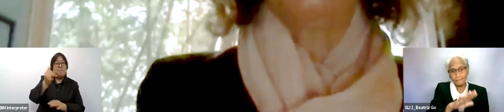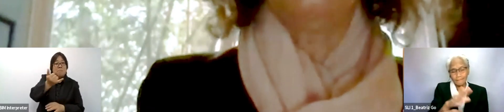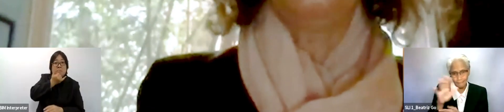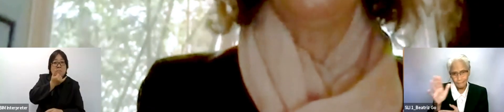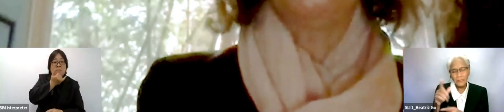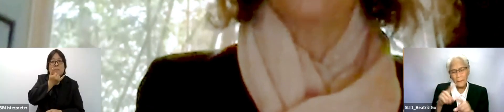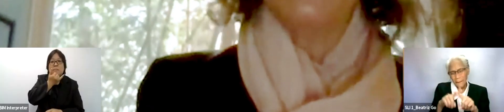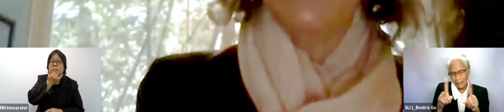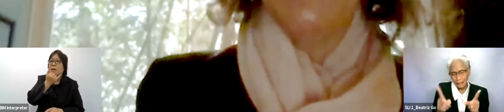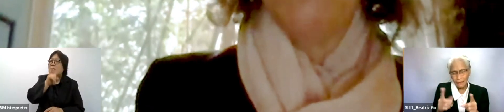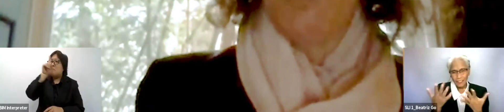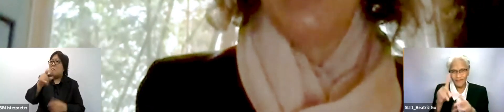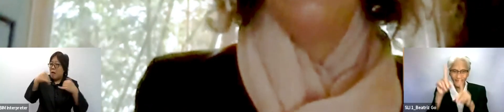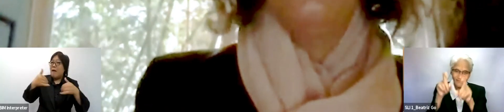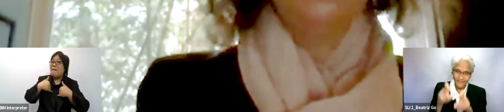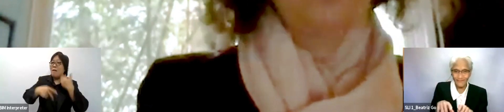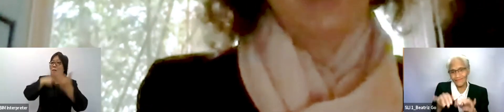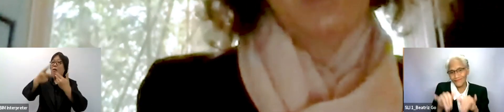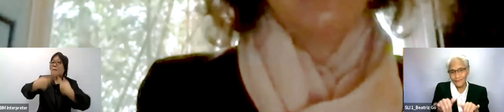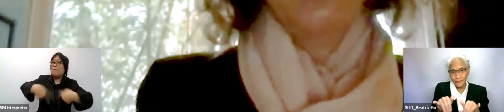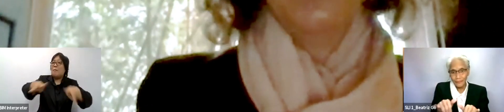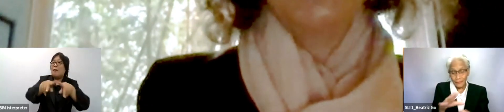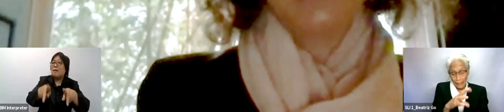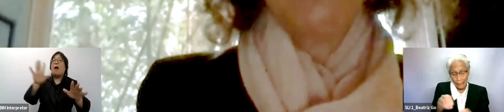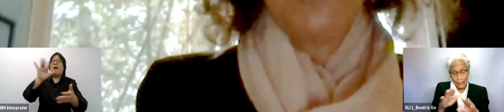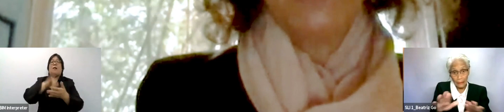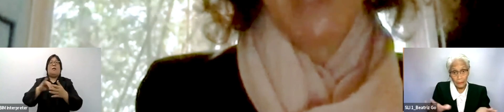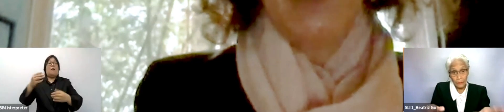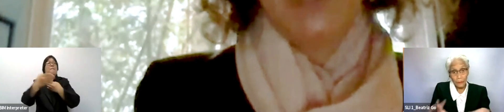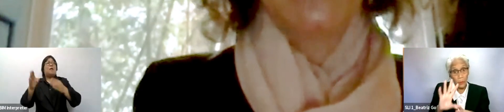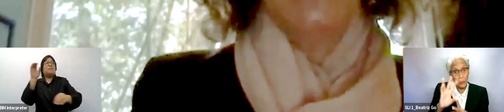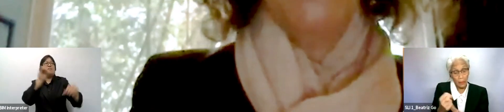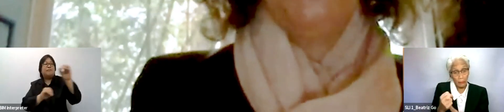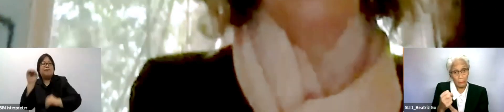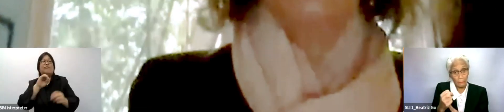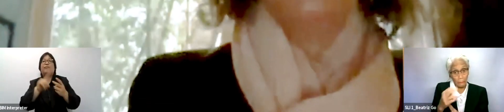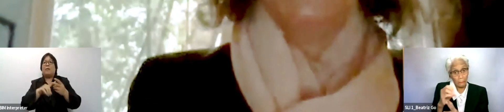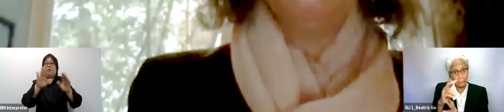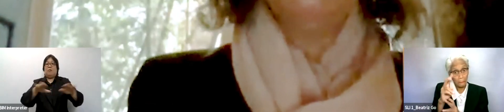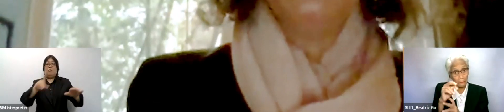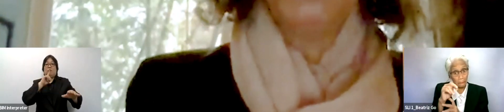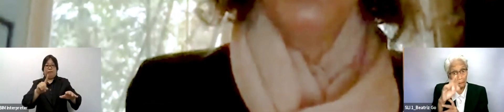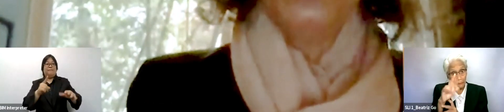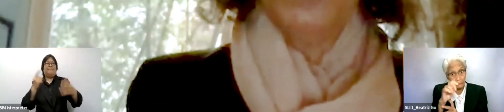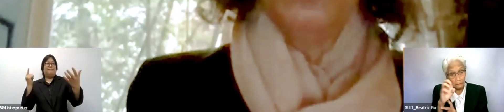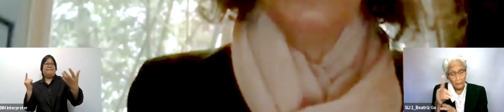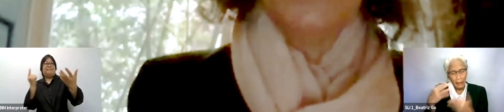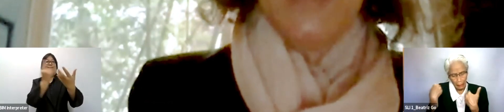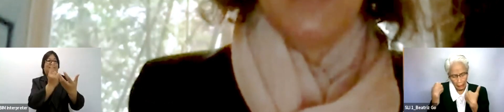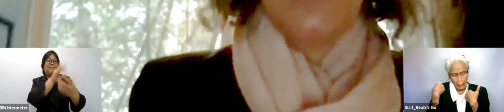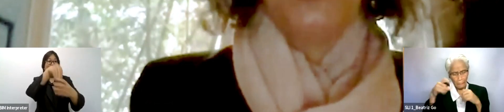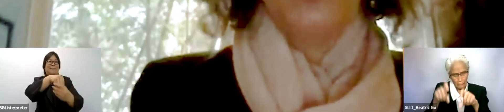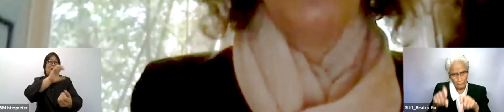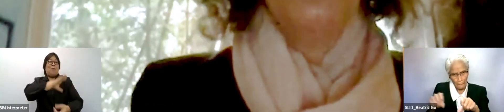to be able to identify the good practices as well as the improving areas. But I would like to quote what was